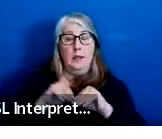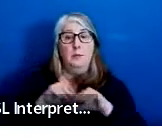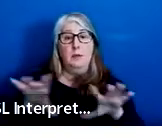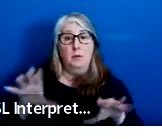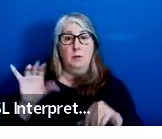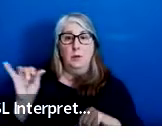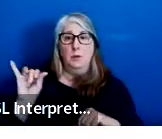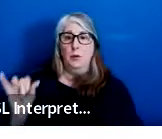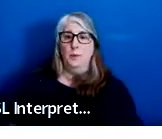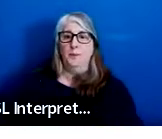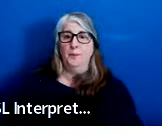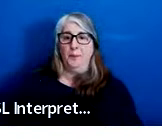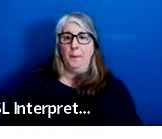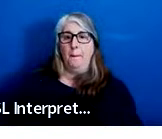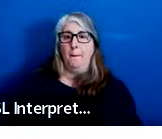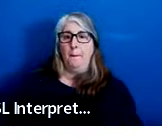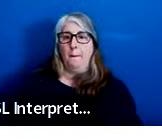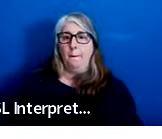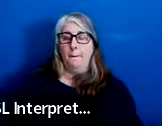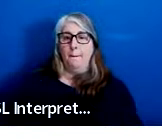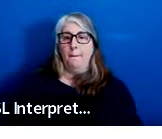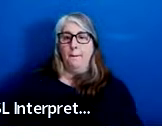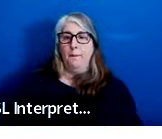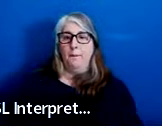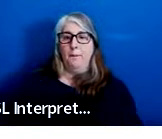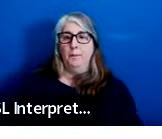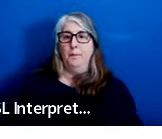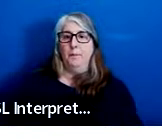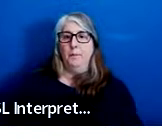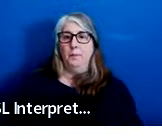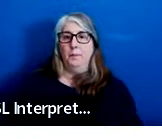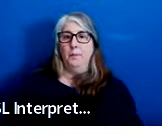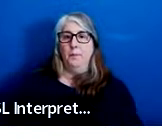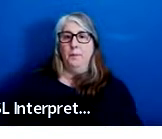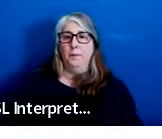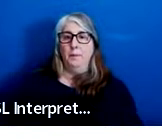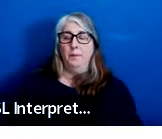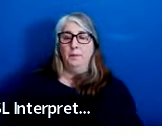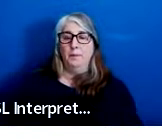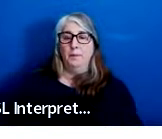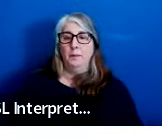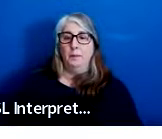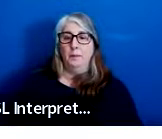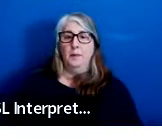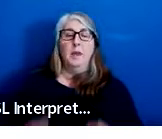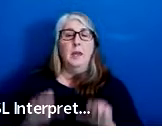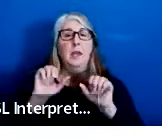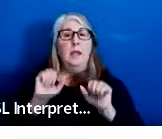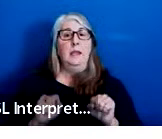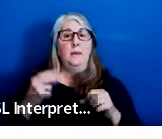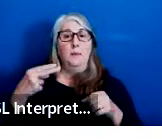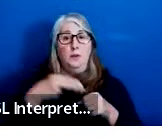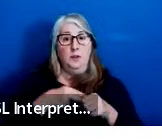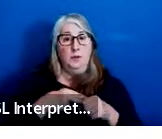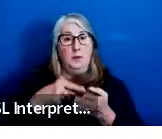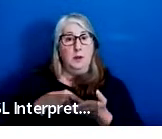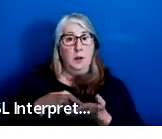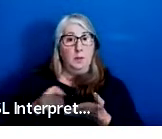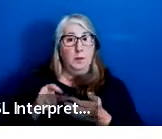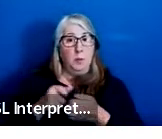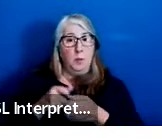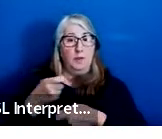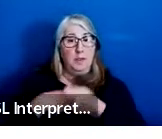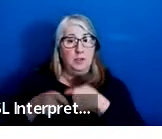See what else we have here. Director Grooms and Ms. Denise. Can participating residents be compensated with an exchange